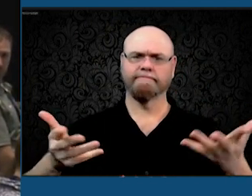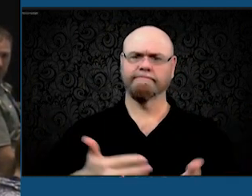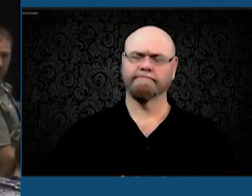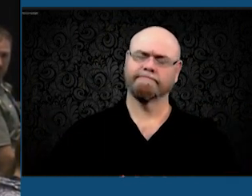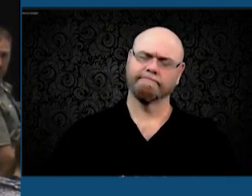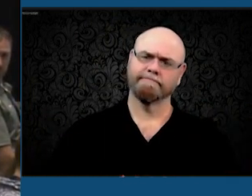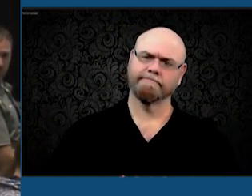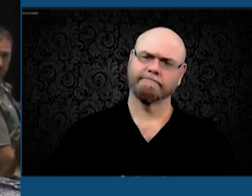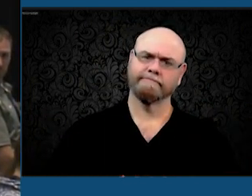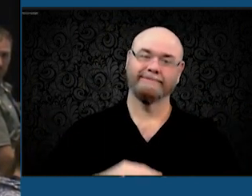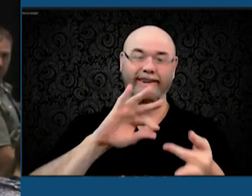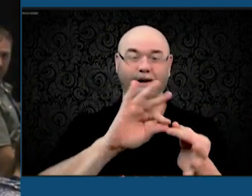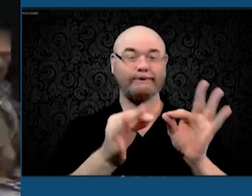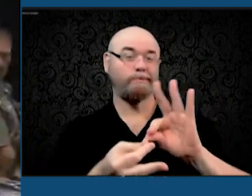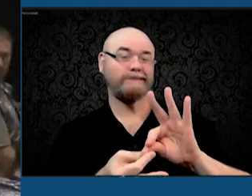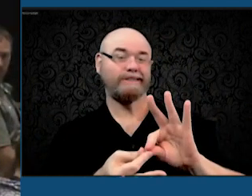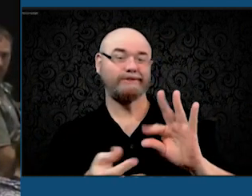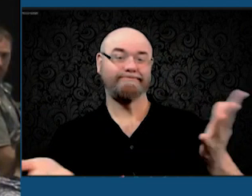Interpretation. Who's right?